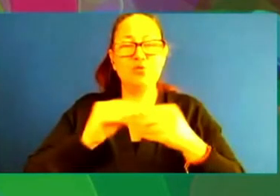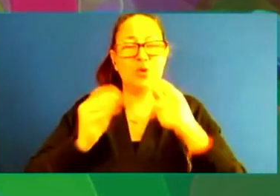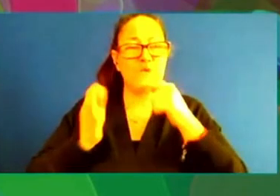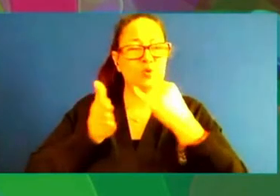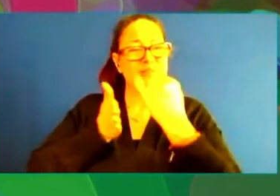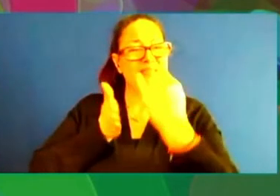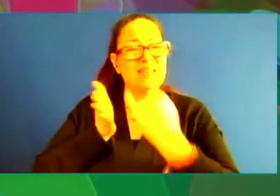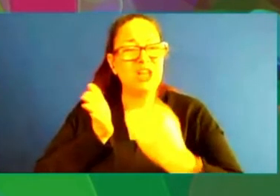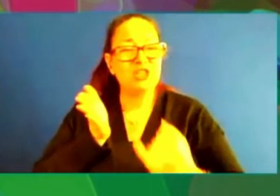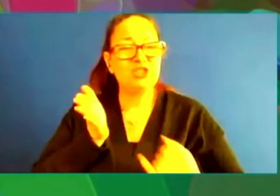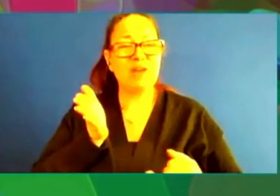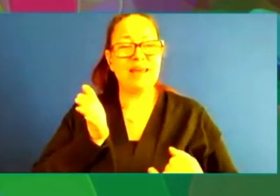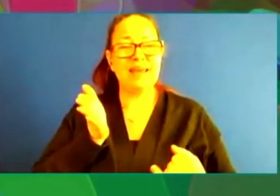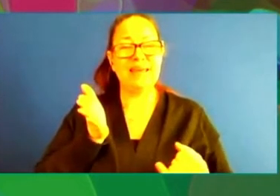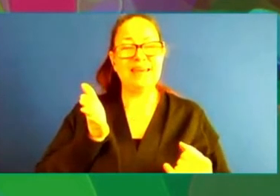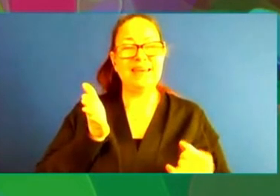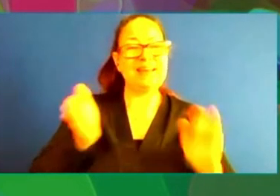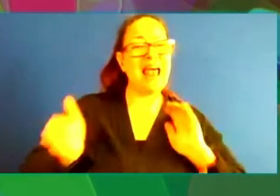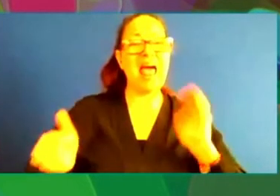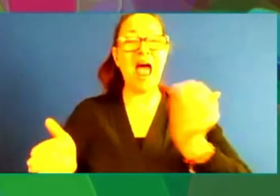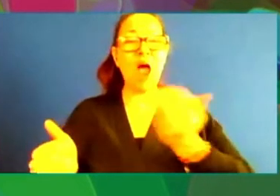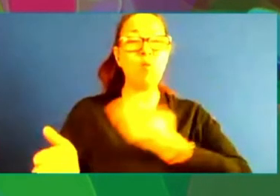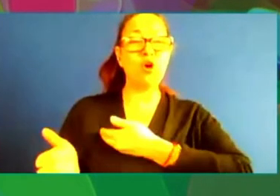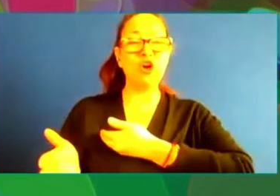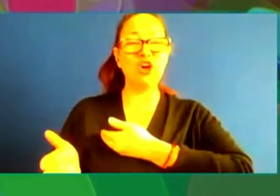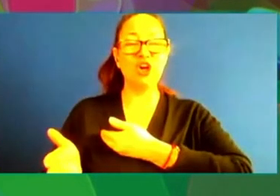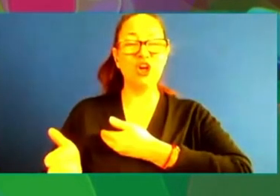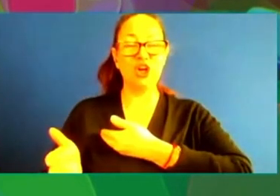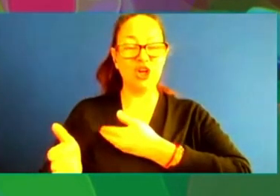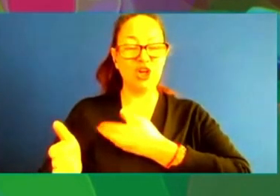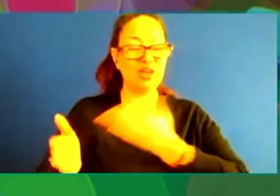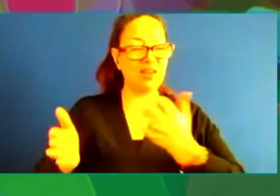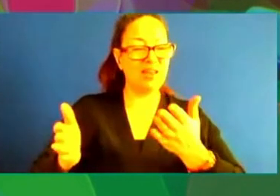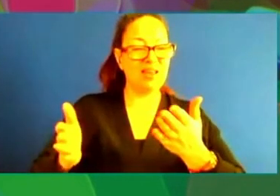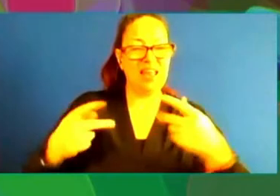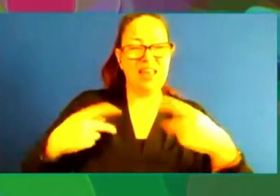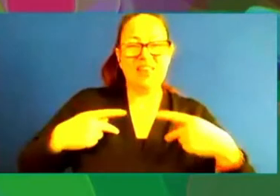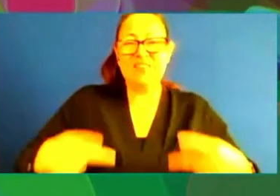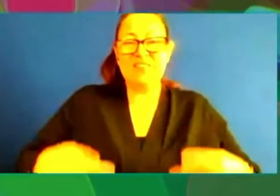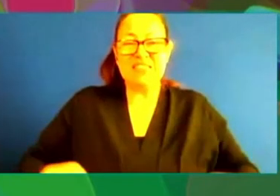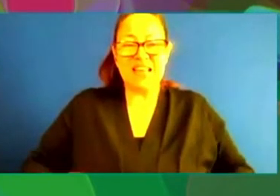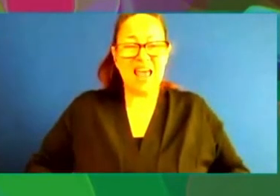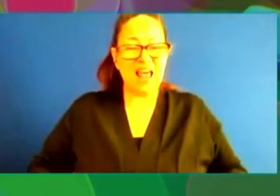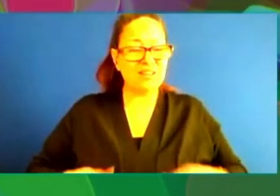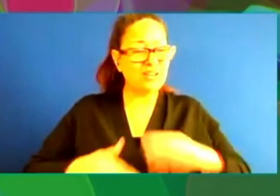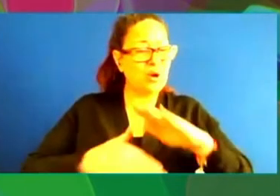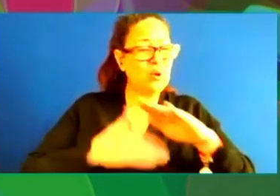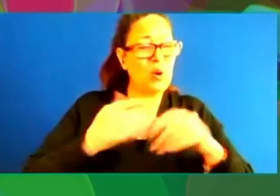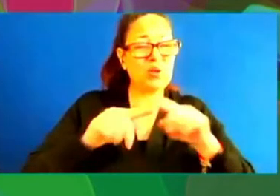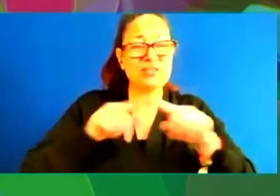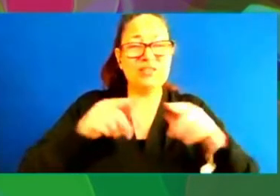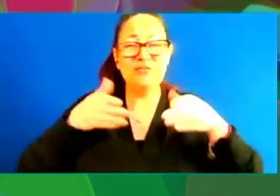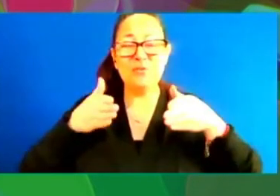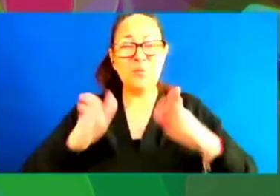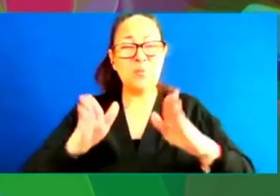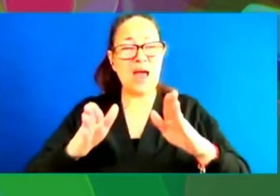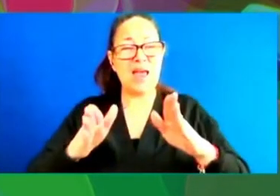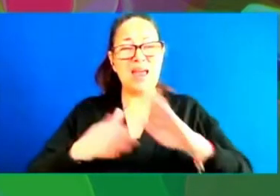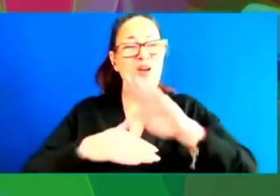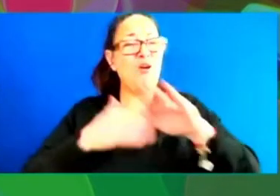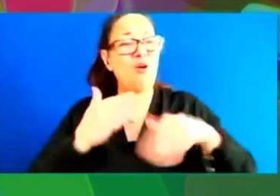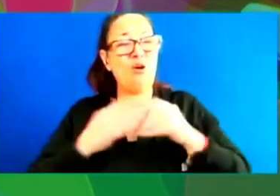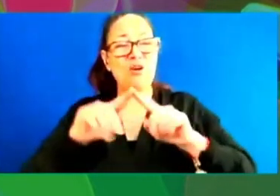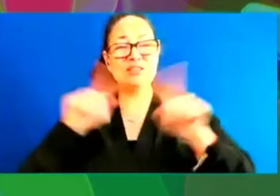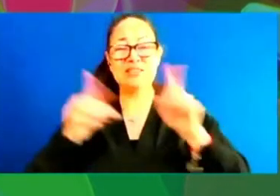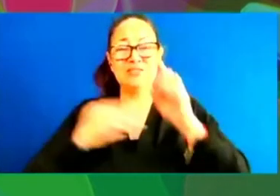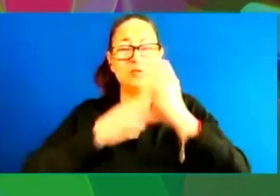know, our, you know, physicalities in all kinds of spaces, like in all kinds of worlds.